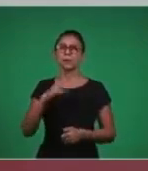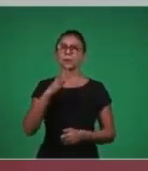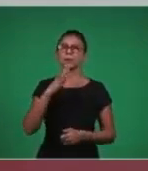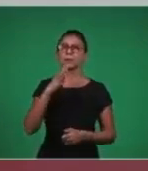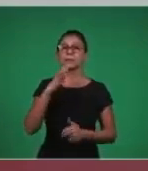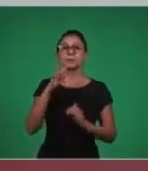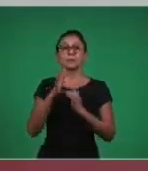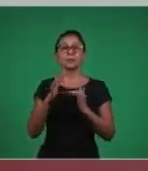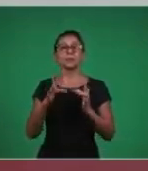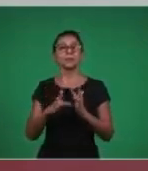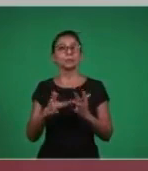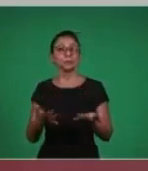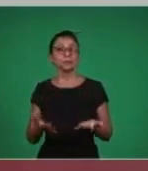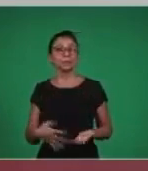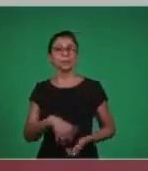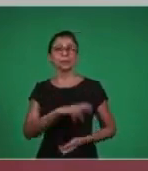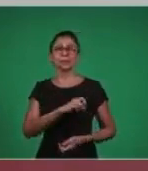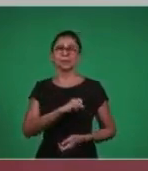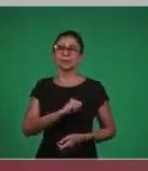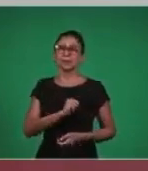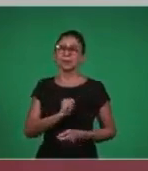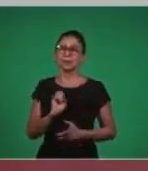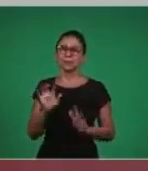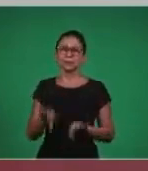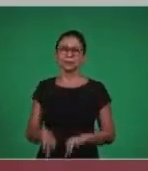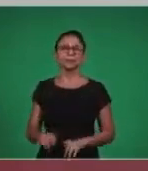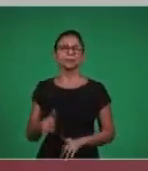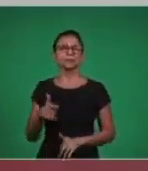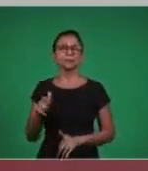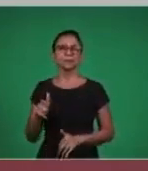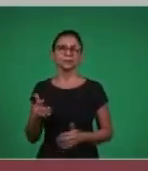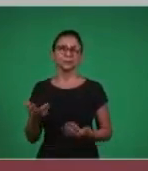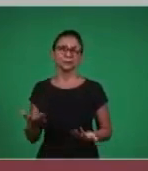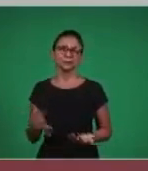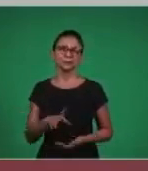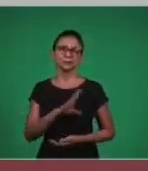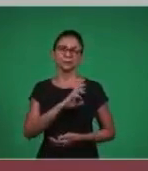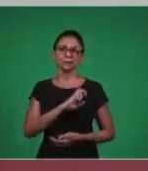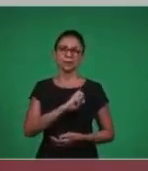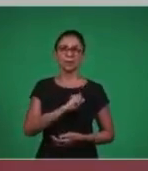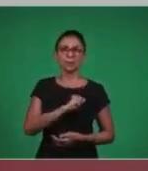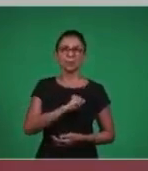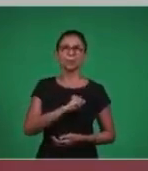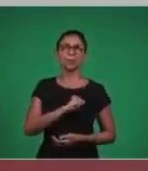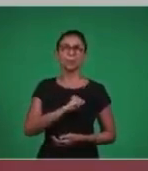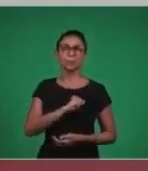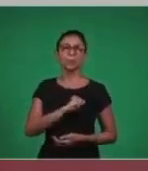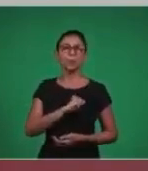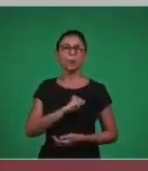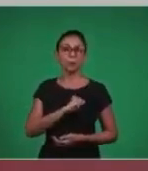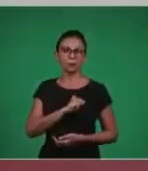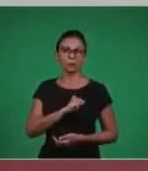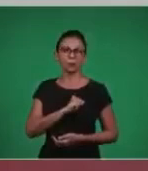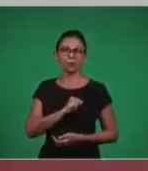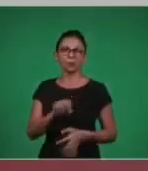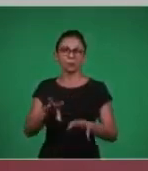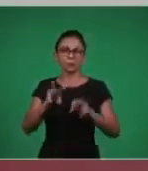this infinite love was introduced to me. And this love that was introduced in the church